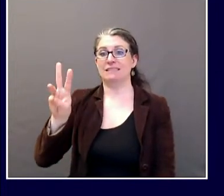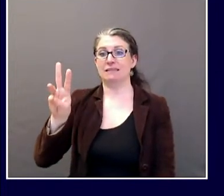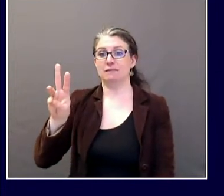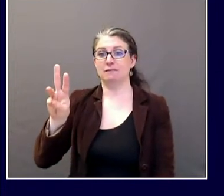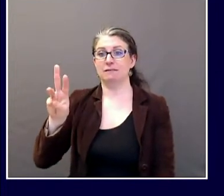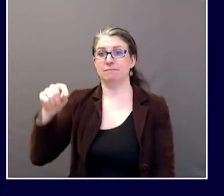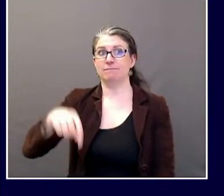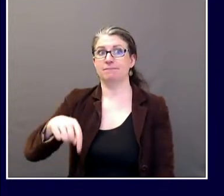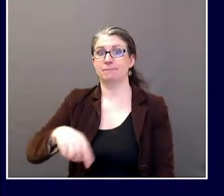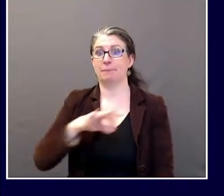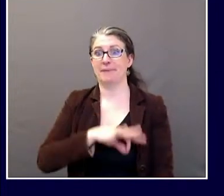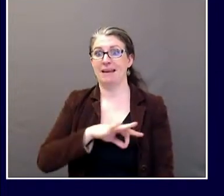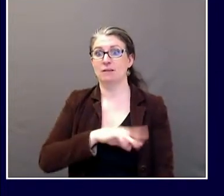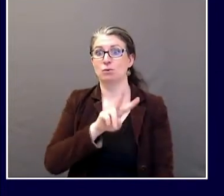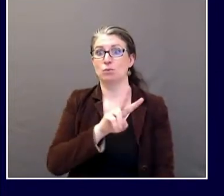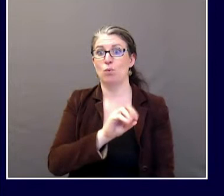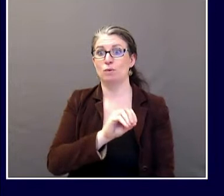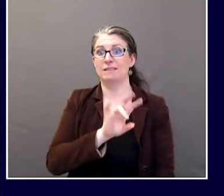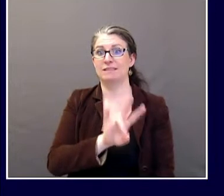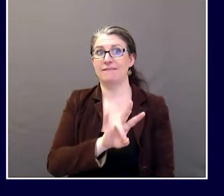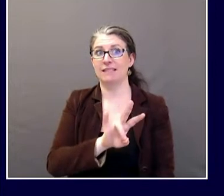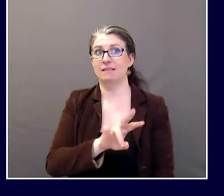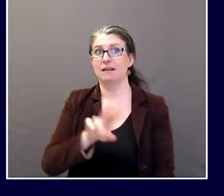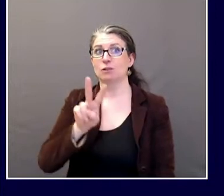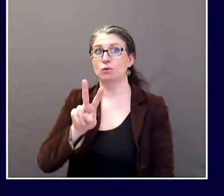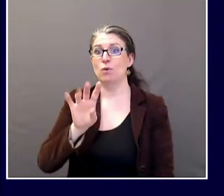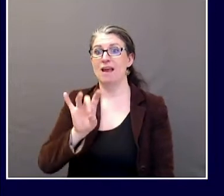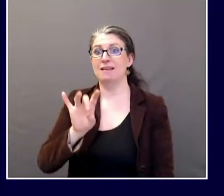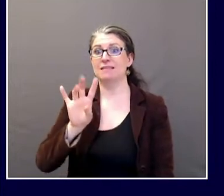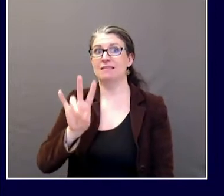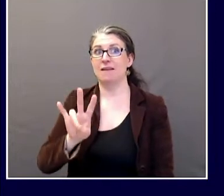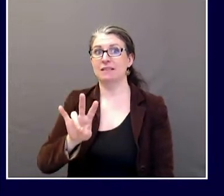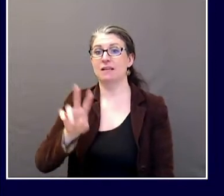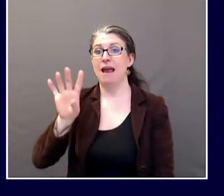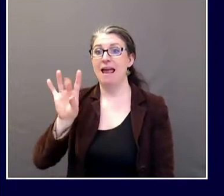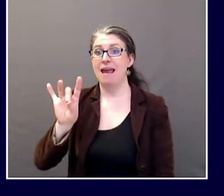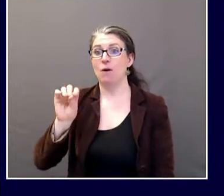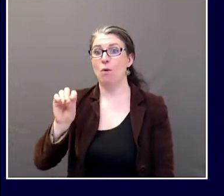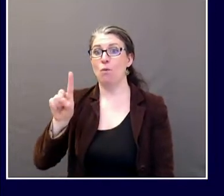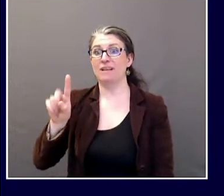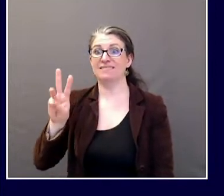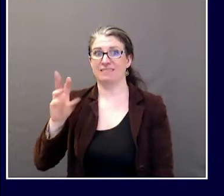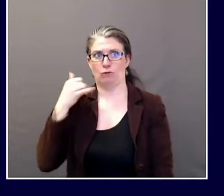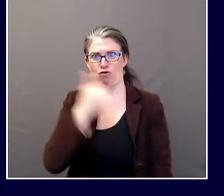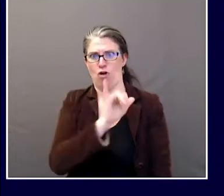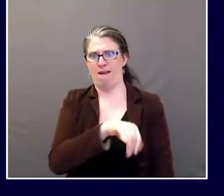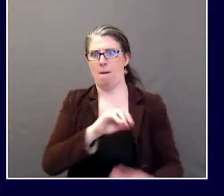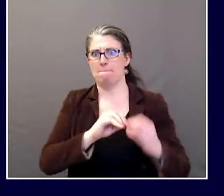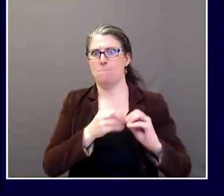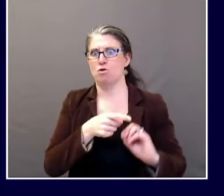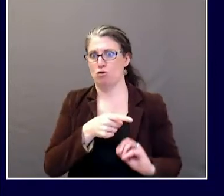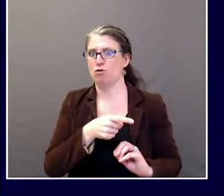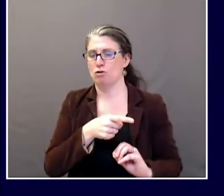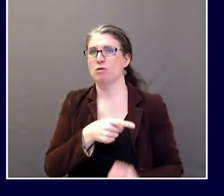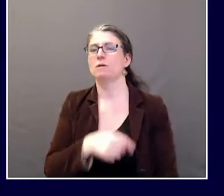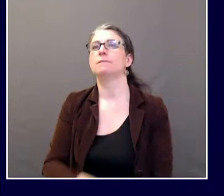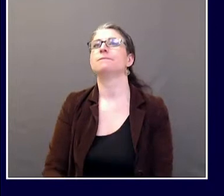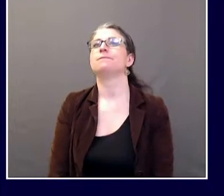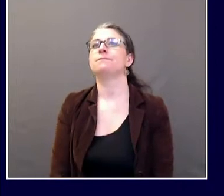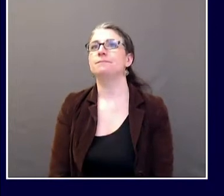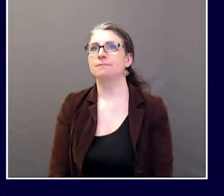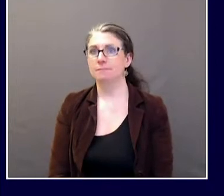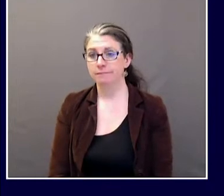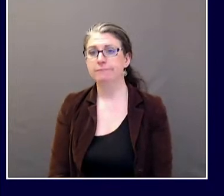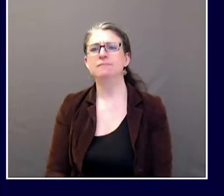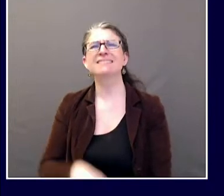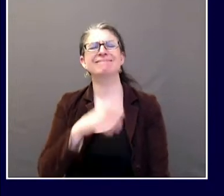who either did speak with you or didn't speak with you. That would be the best way to verify that the call from a contact tracer you got